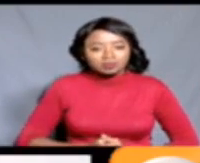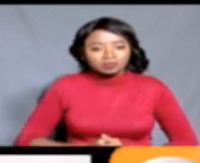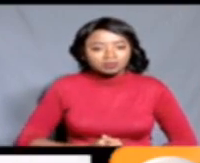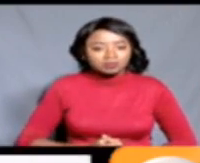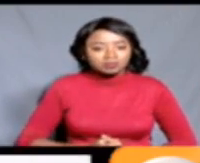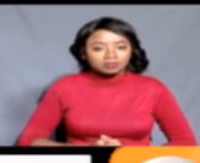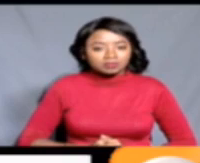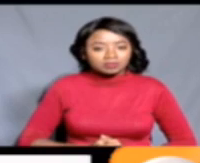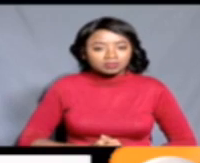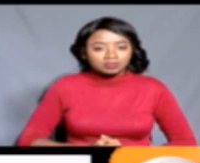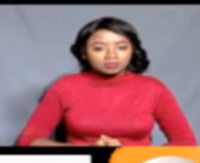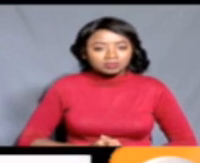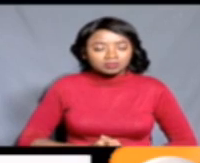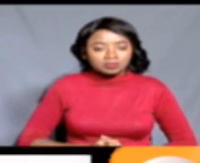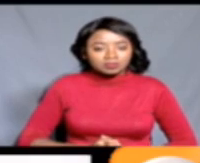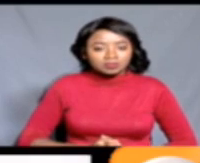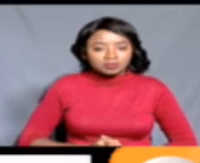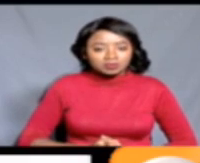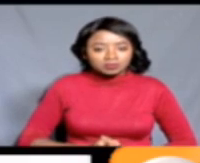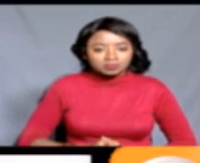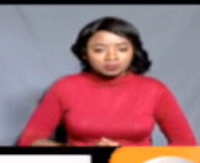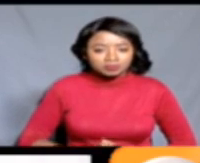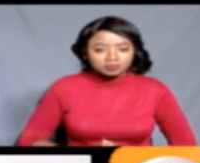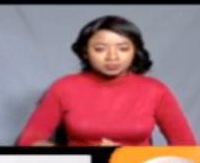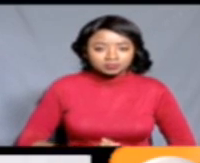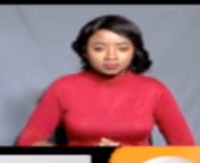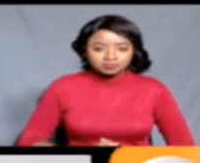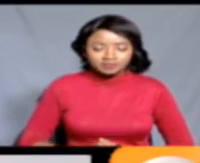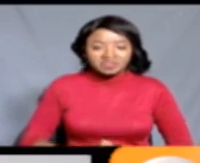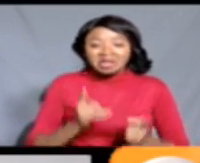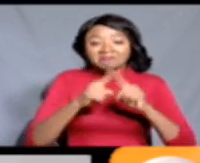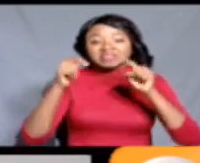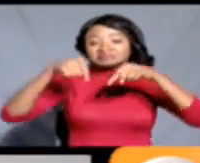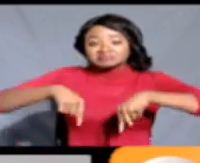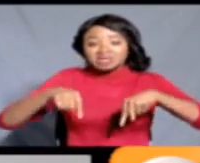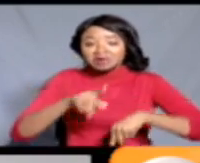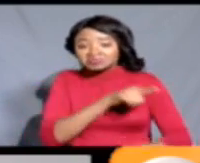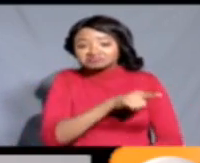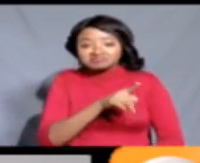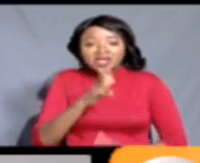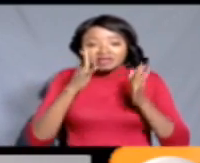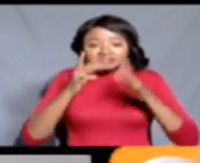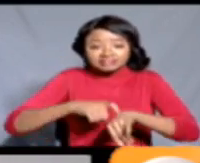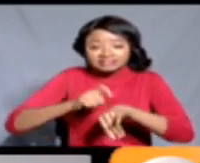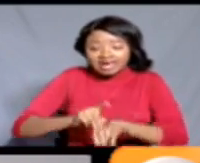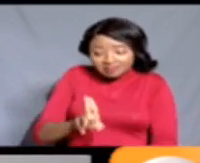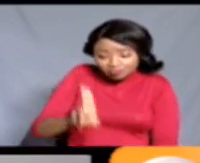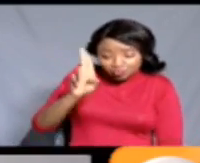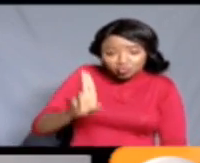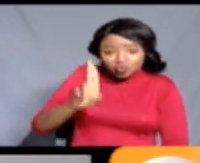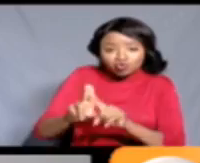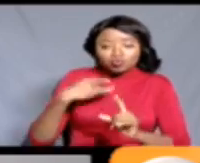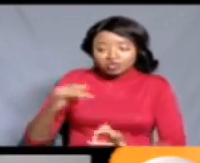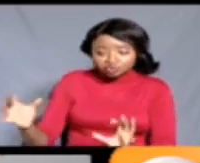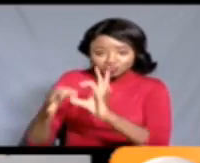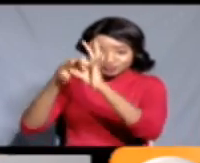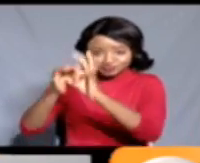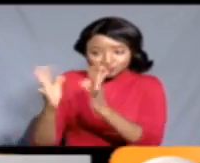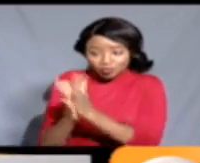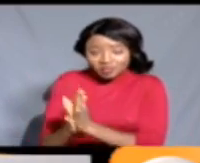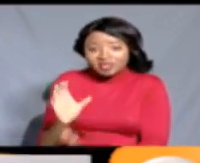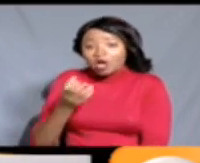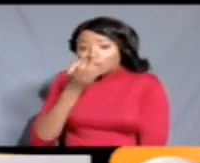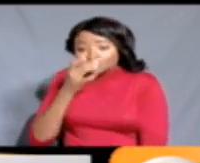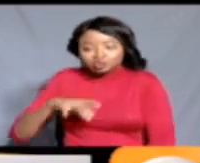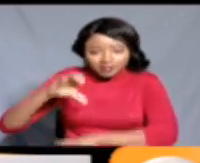wale sisi tutakuwa nikiwa rais tutaunga pamoja. Lakini saa hizi wakati Uhuru alikuja kushikana na Ruto na wakashinda